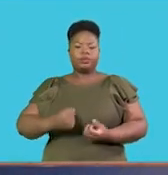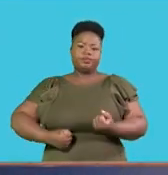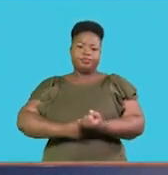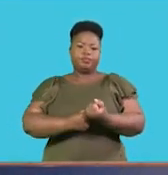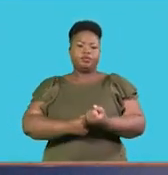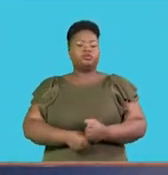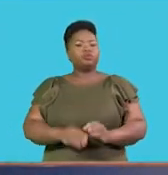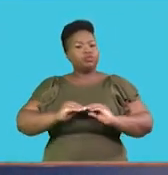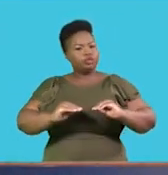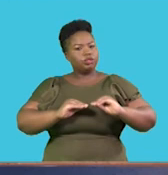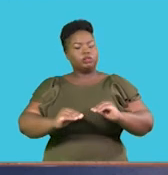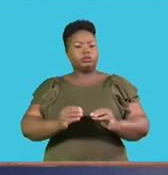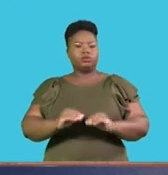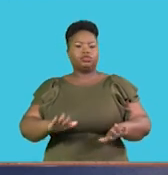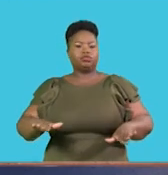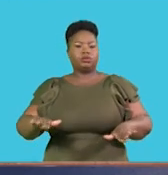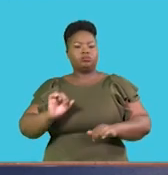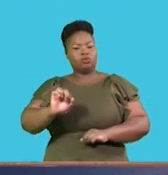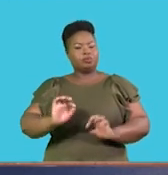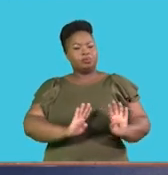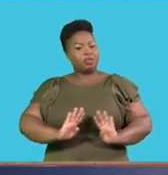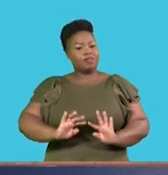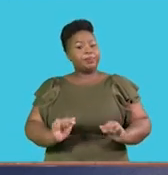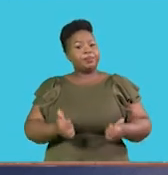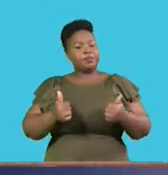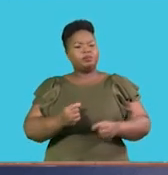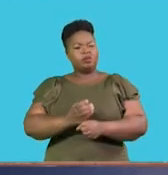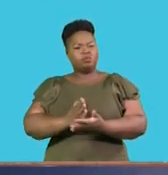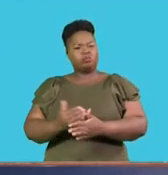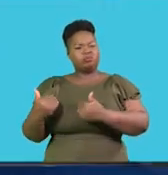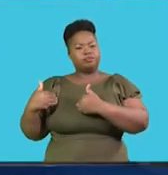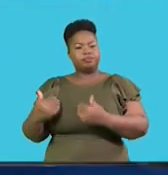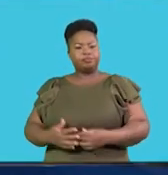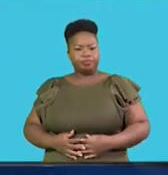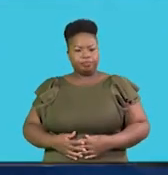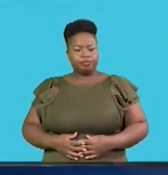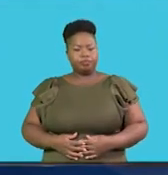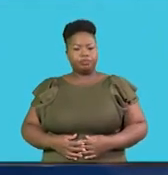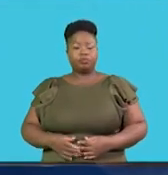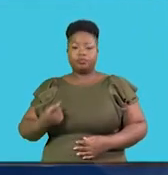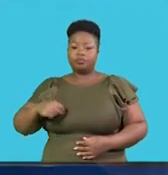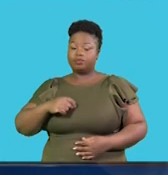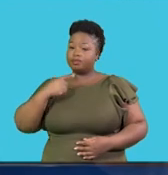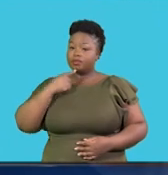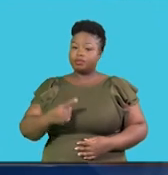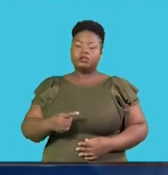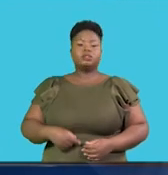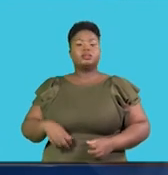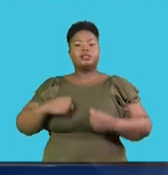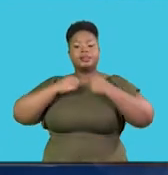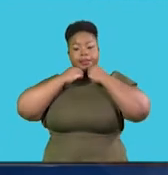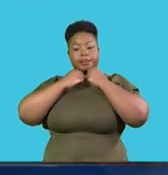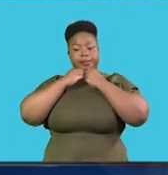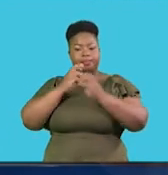ekuqeqesheni abantwana babo nakwinzame zokuqinisa ukhuseleko. We're calling on parents to really work with the